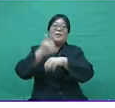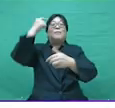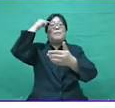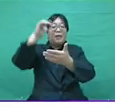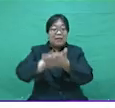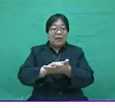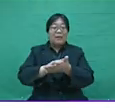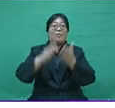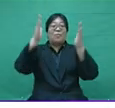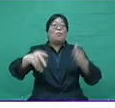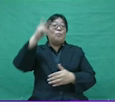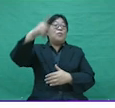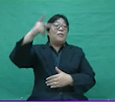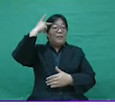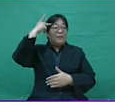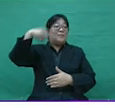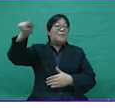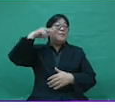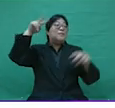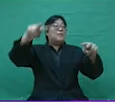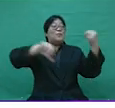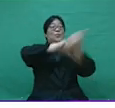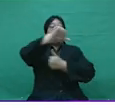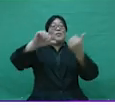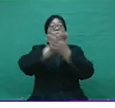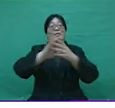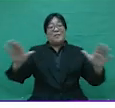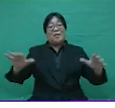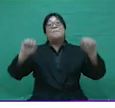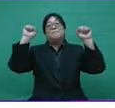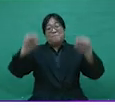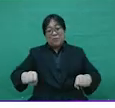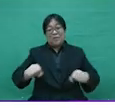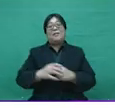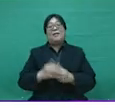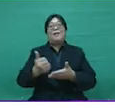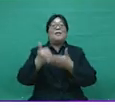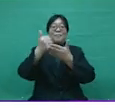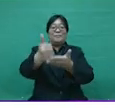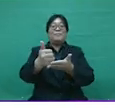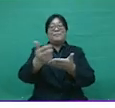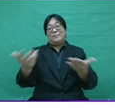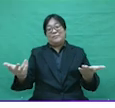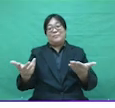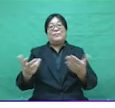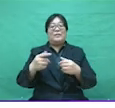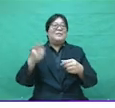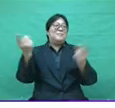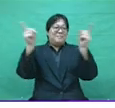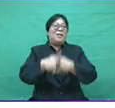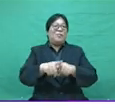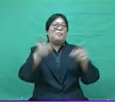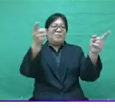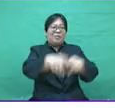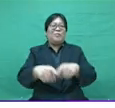on the trust of the politicians, that they see that social security can only help in times